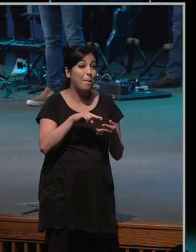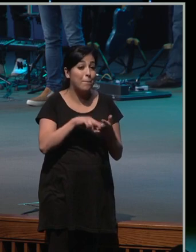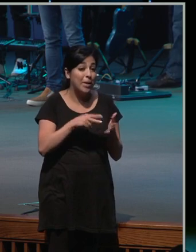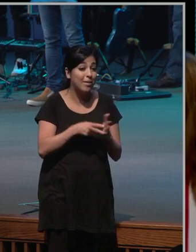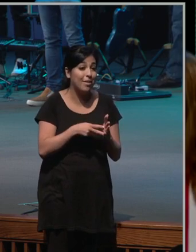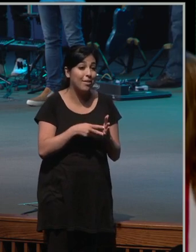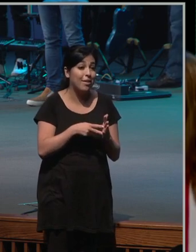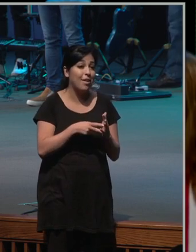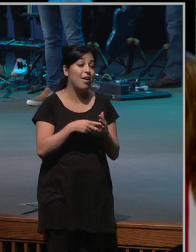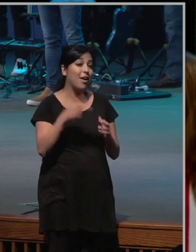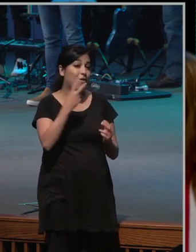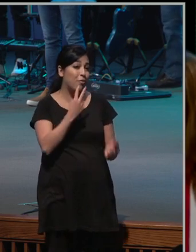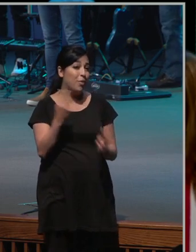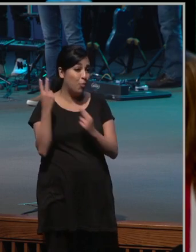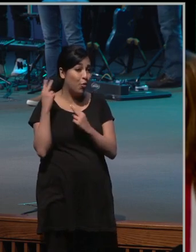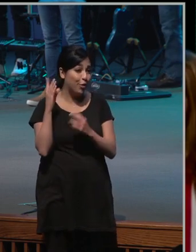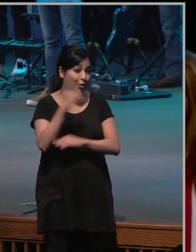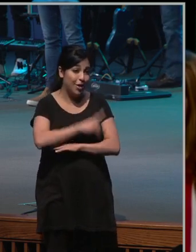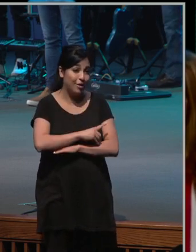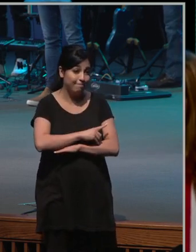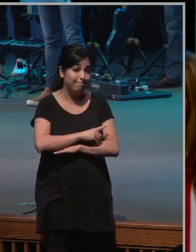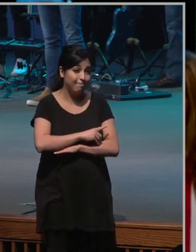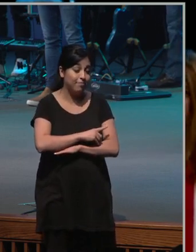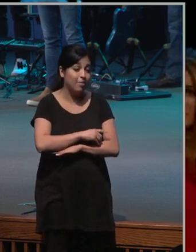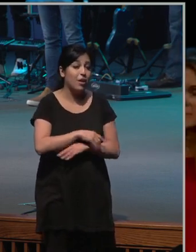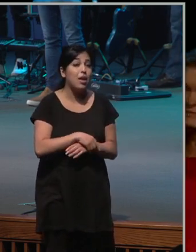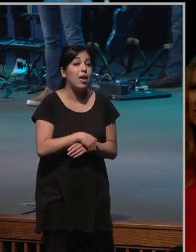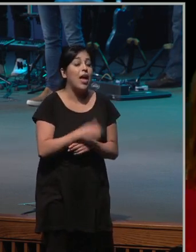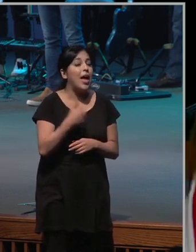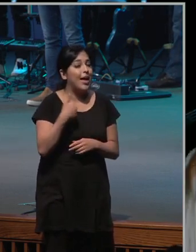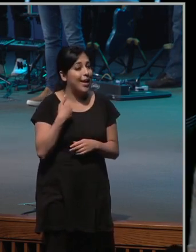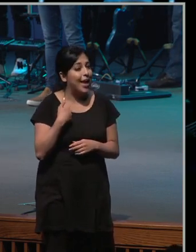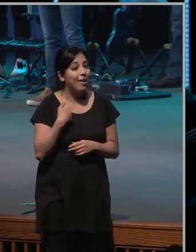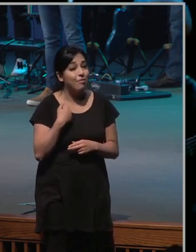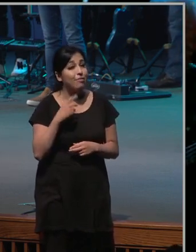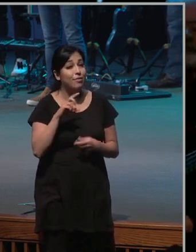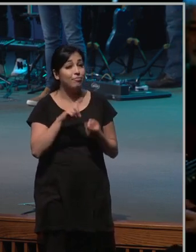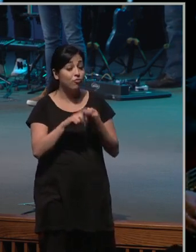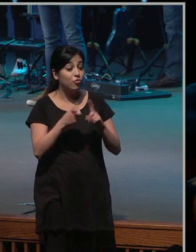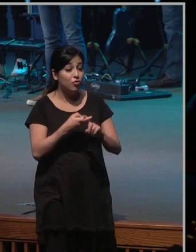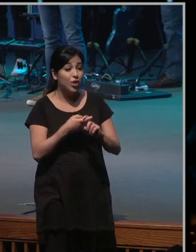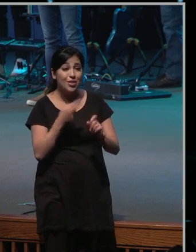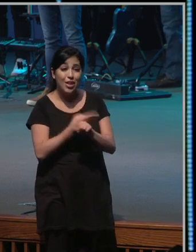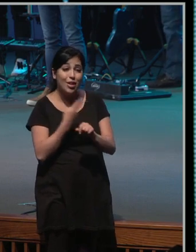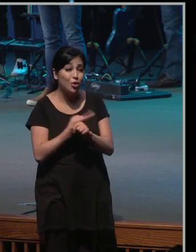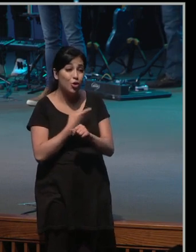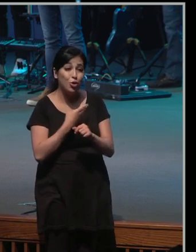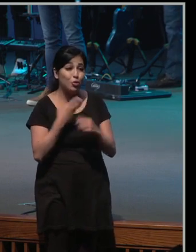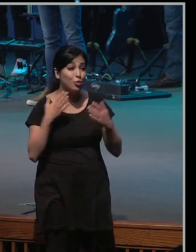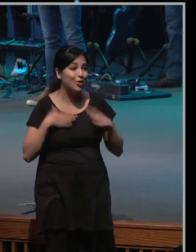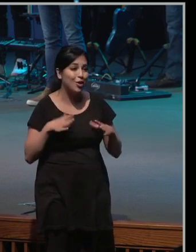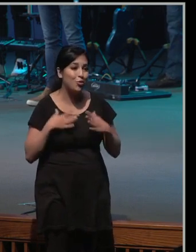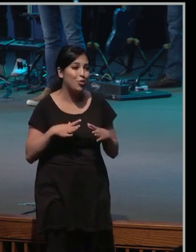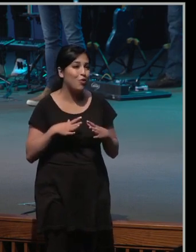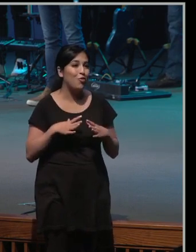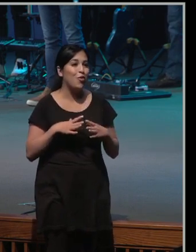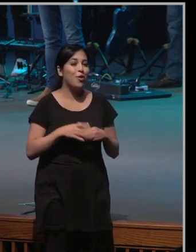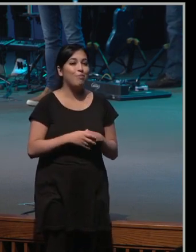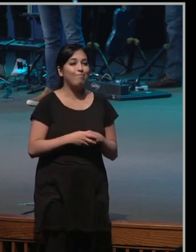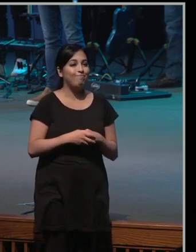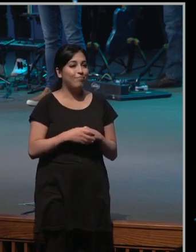veteran, I have friends that wore the uniform, fought in the uniform, and they never came home.